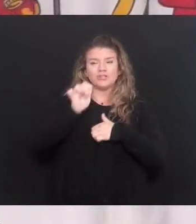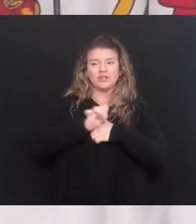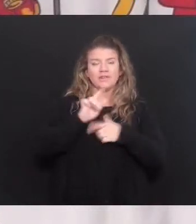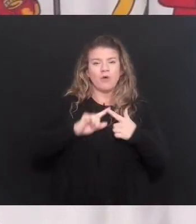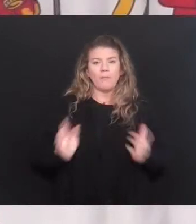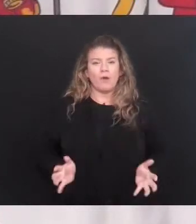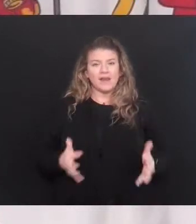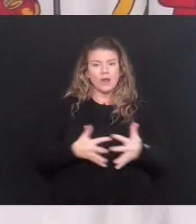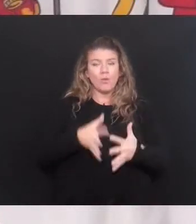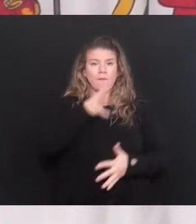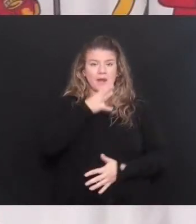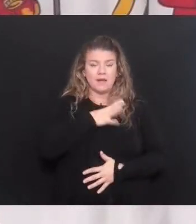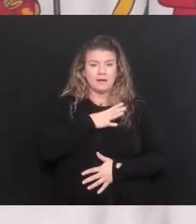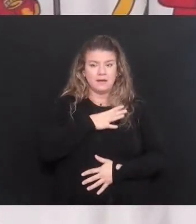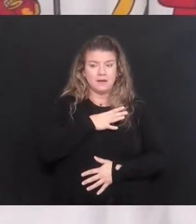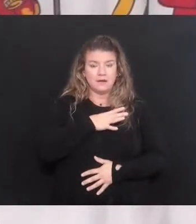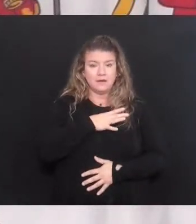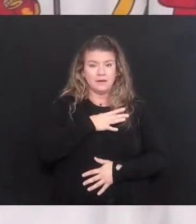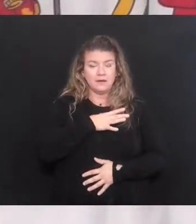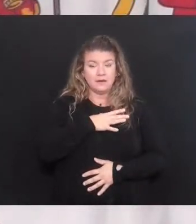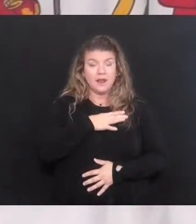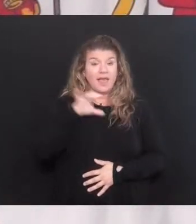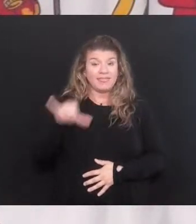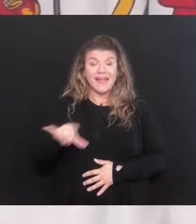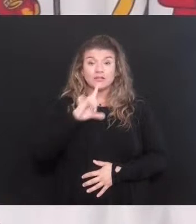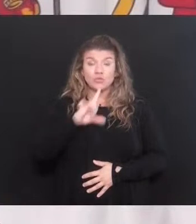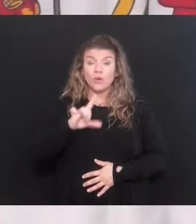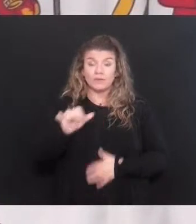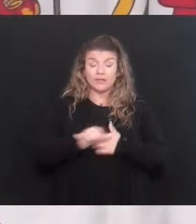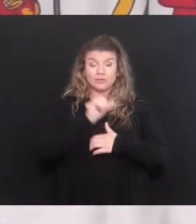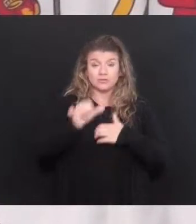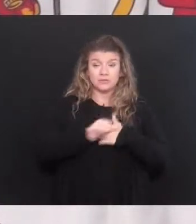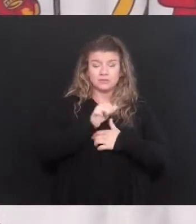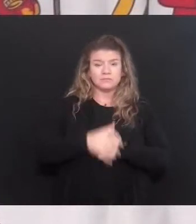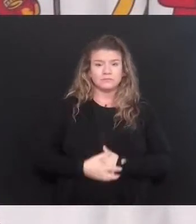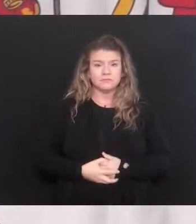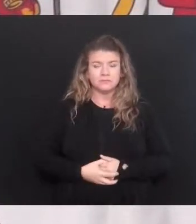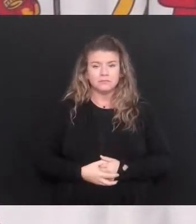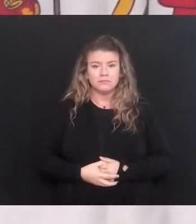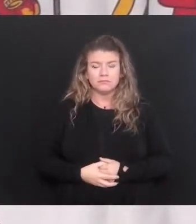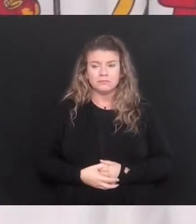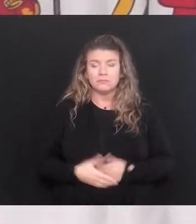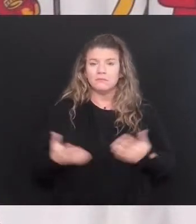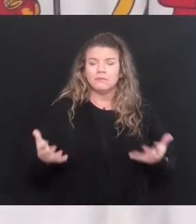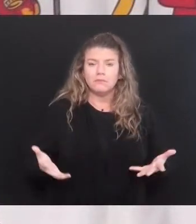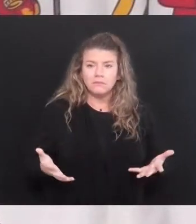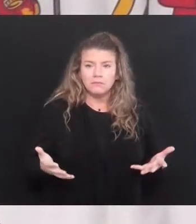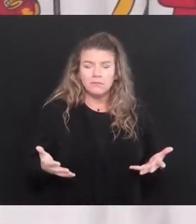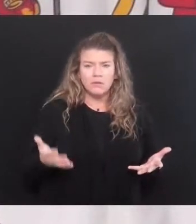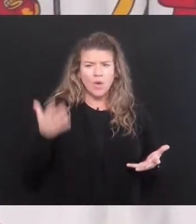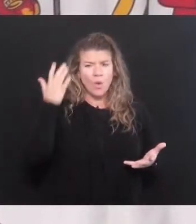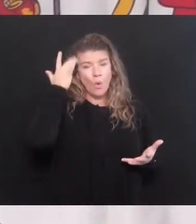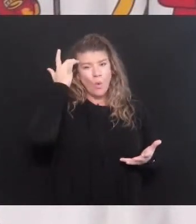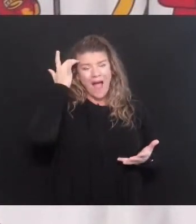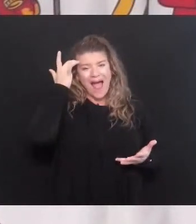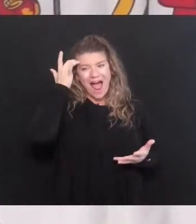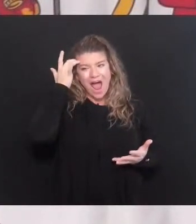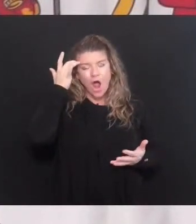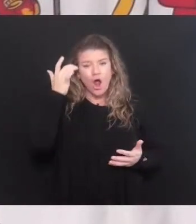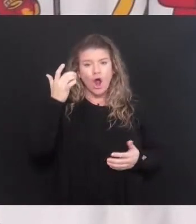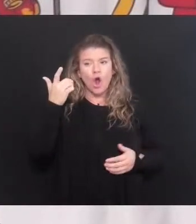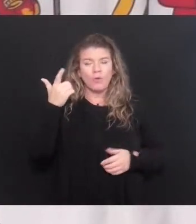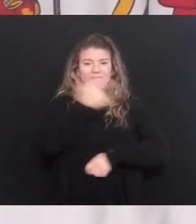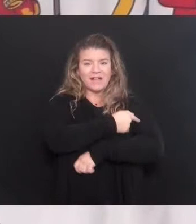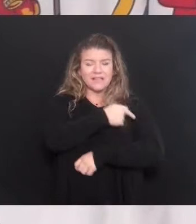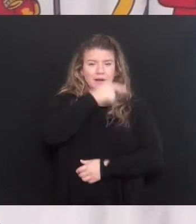women. That's the real danger. Well, why in the world are we vaccinating our